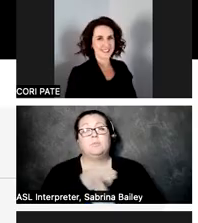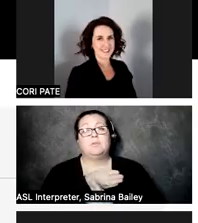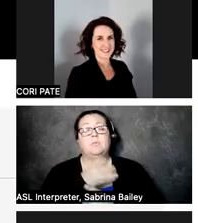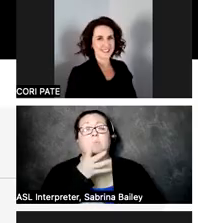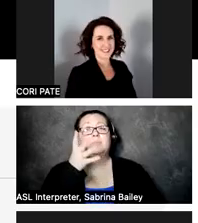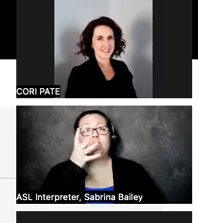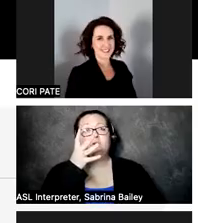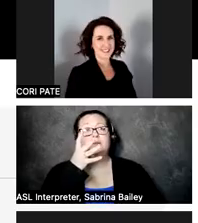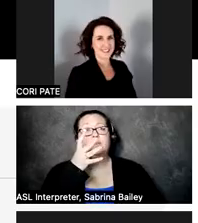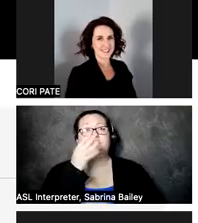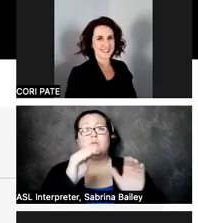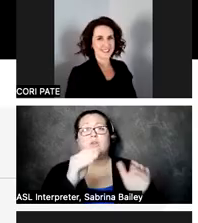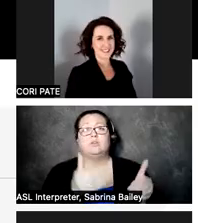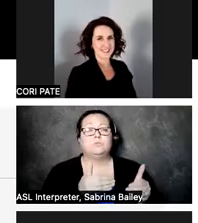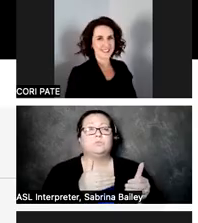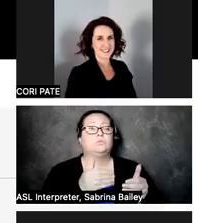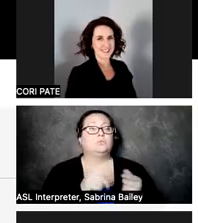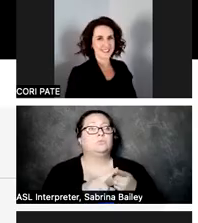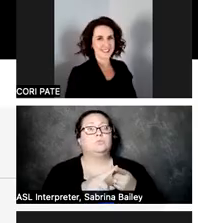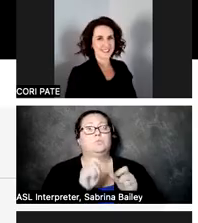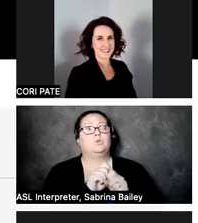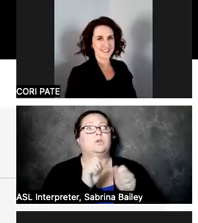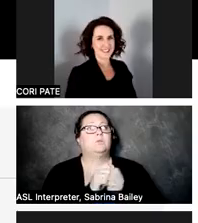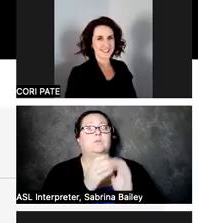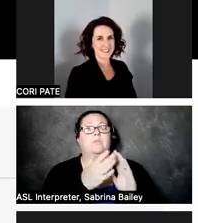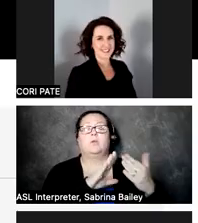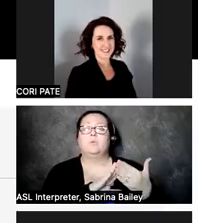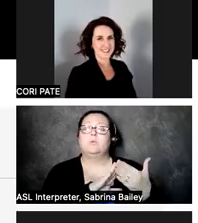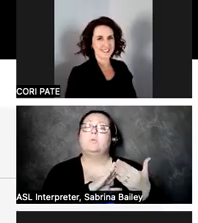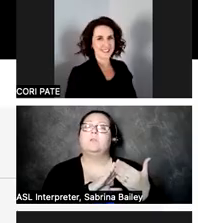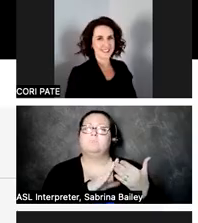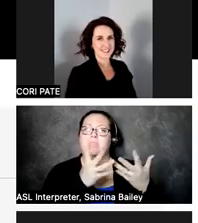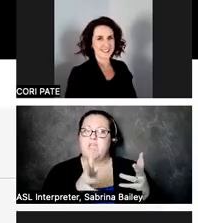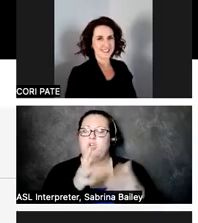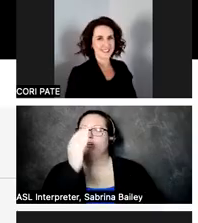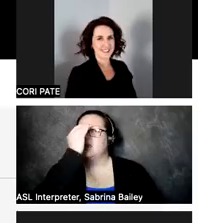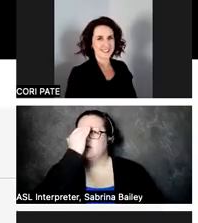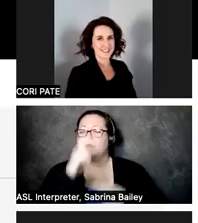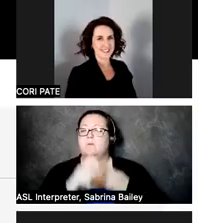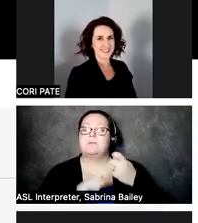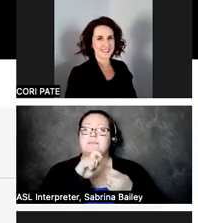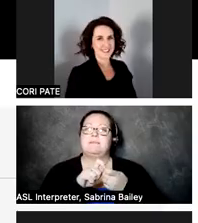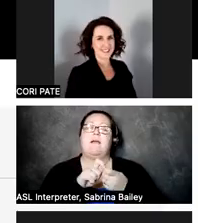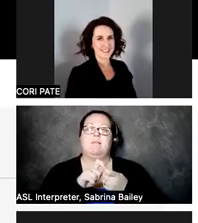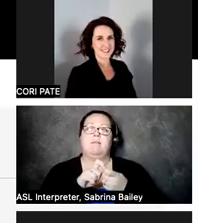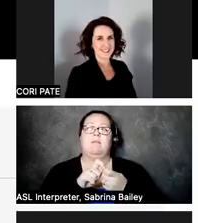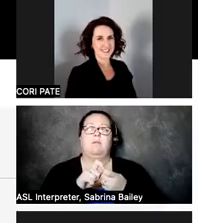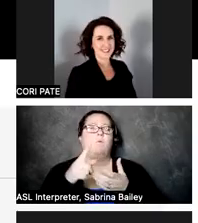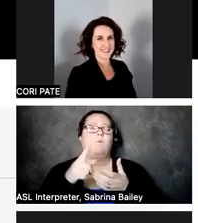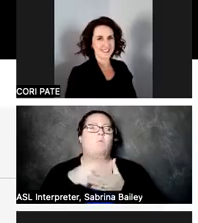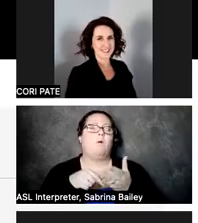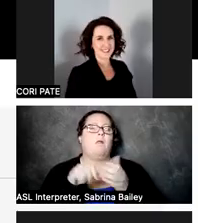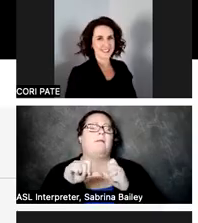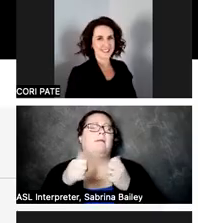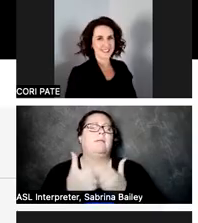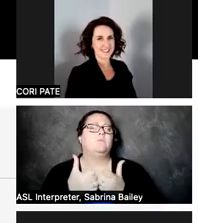even introduced to working in the community, they would know like exactly what these agencies